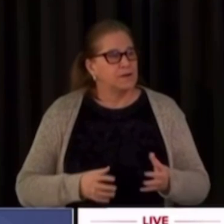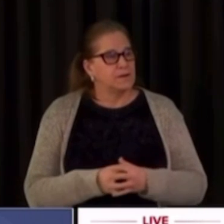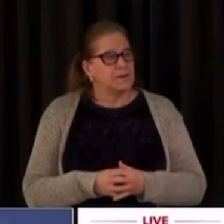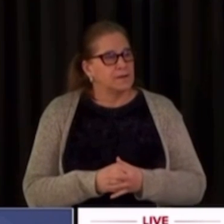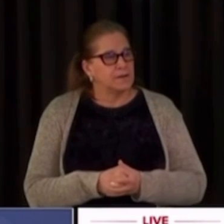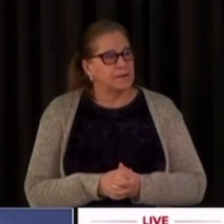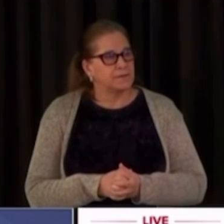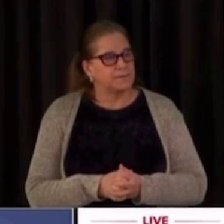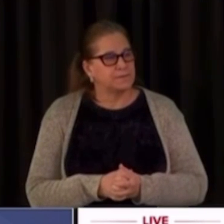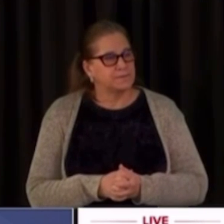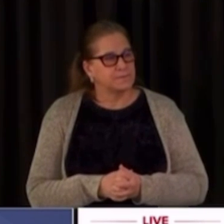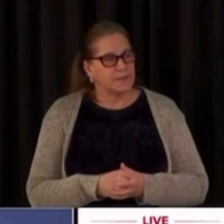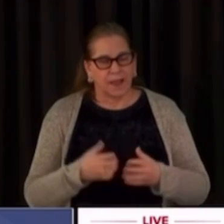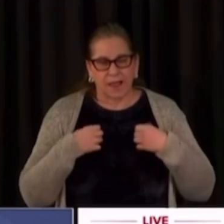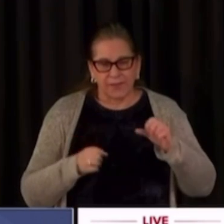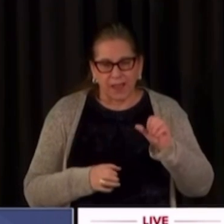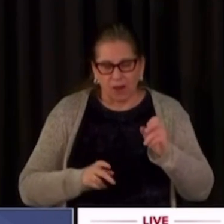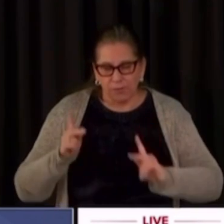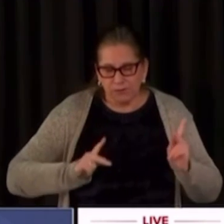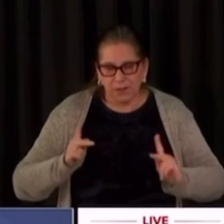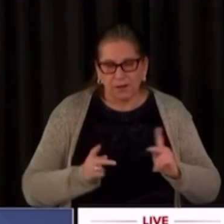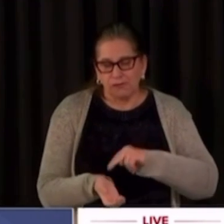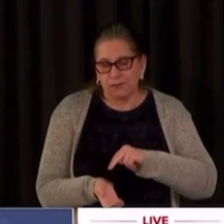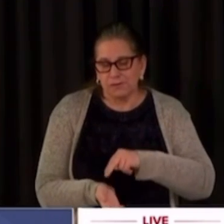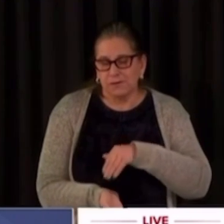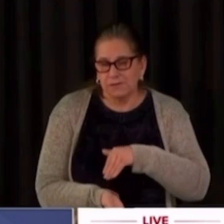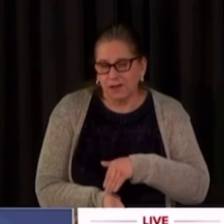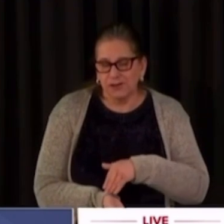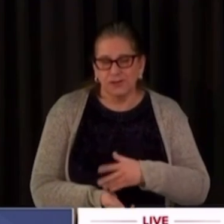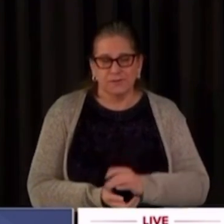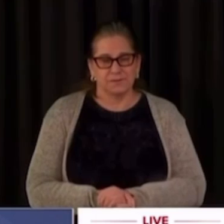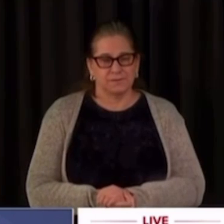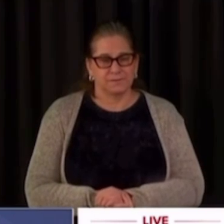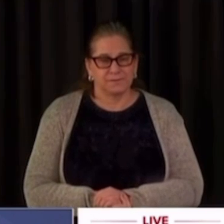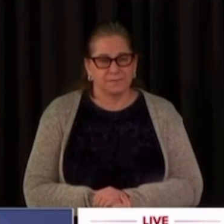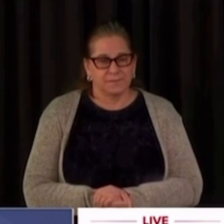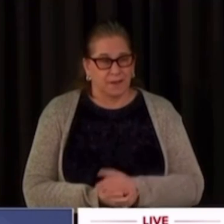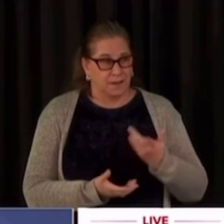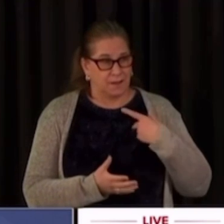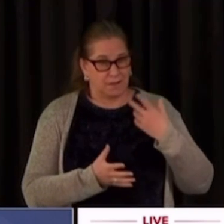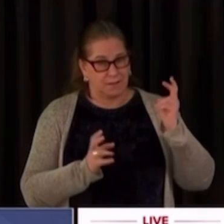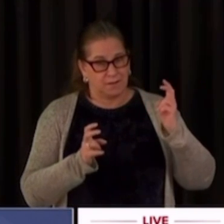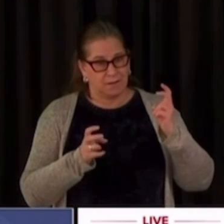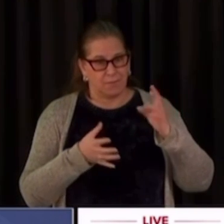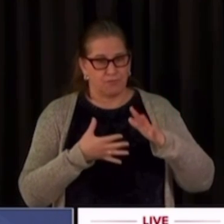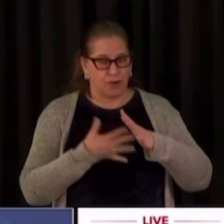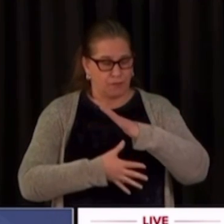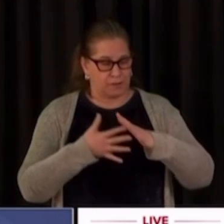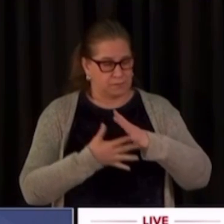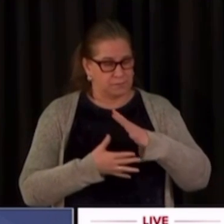show you or clarify for you the construct of how prioritizing or using